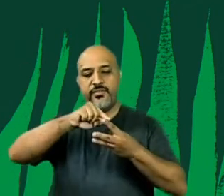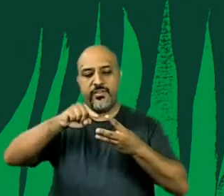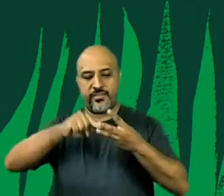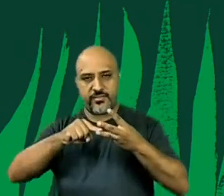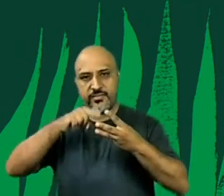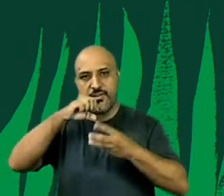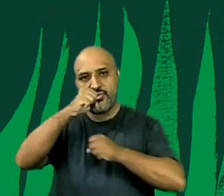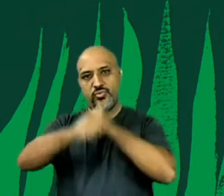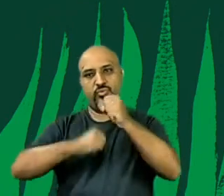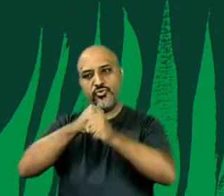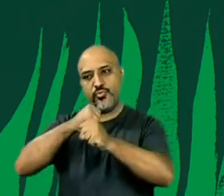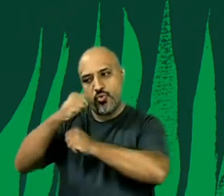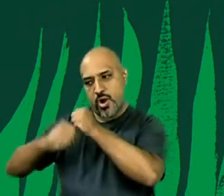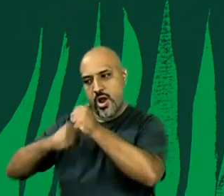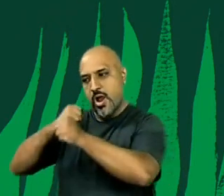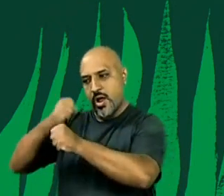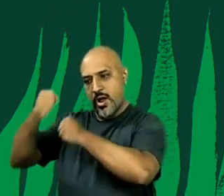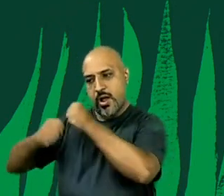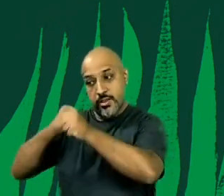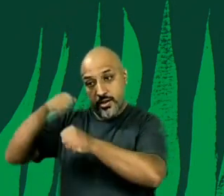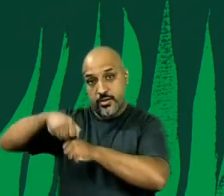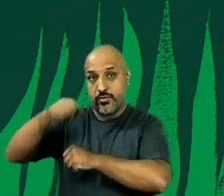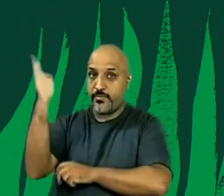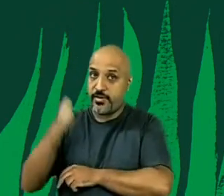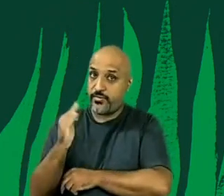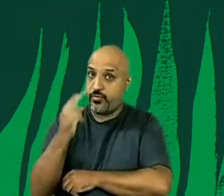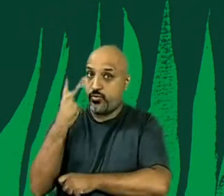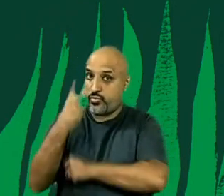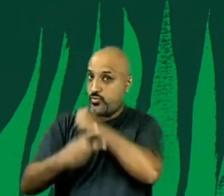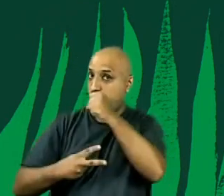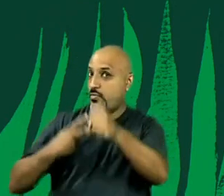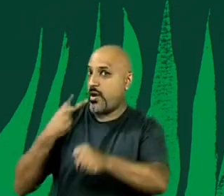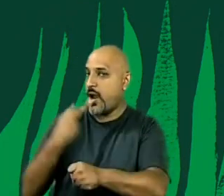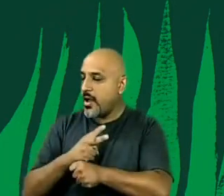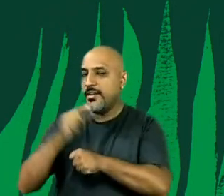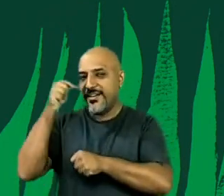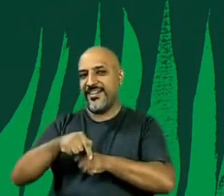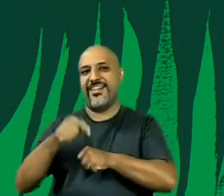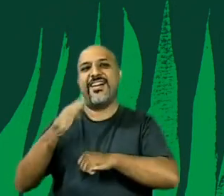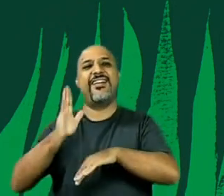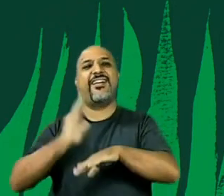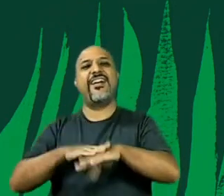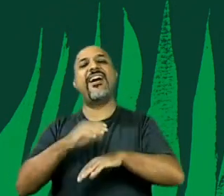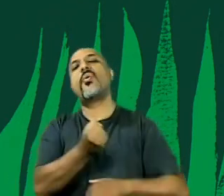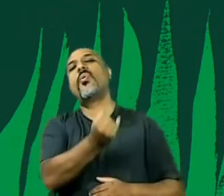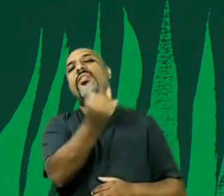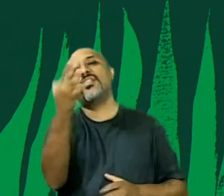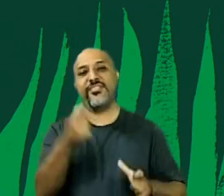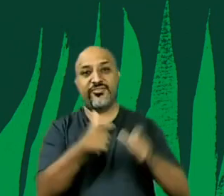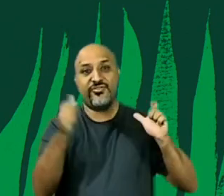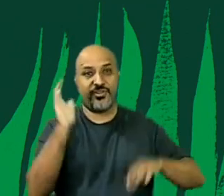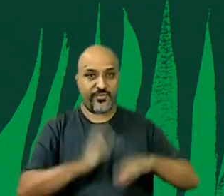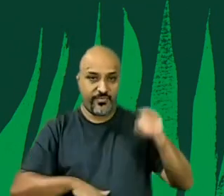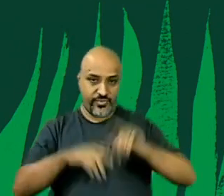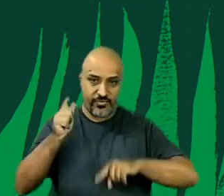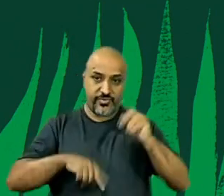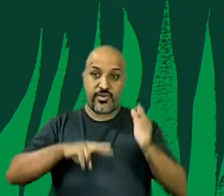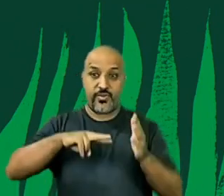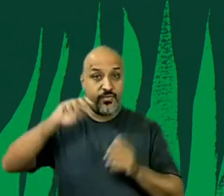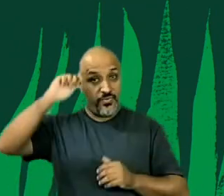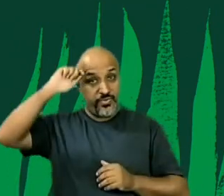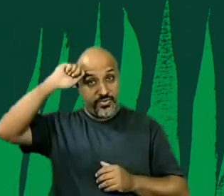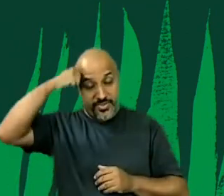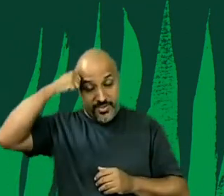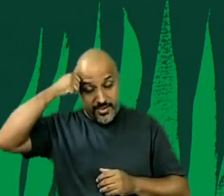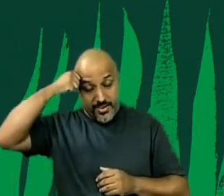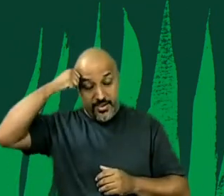last 3 years here in Brazil, the last 2 years, the amount of Black productions and